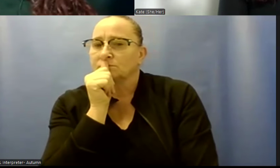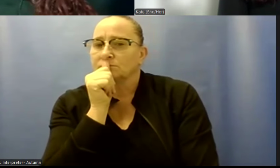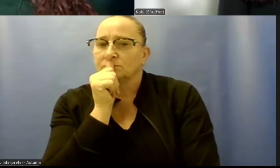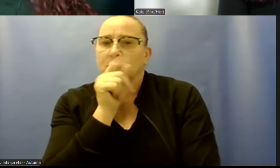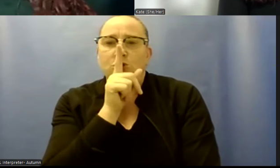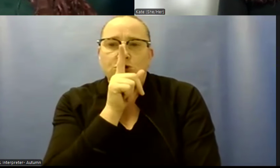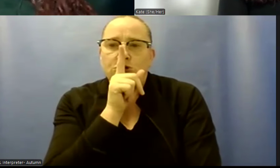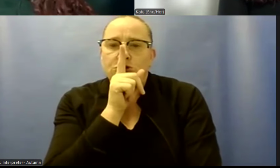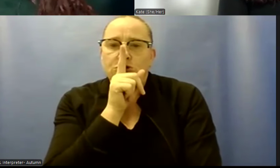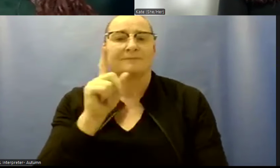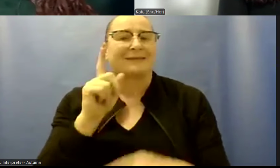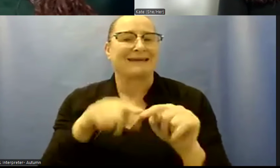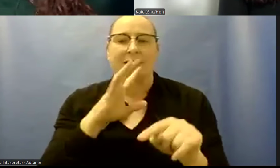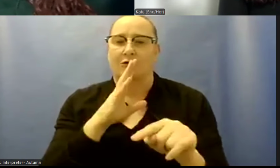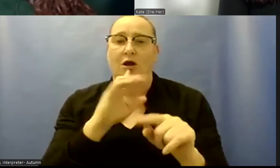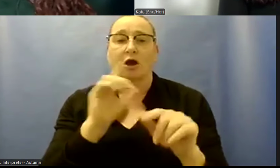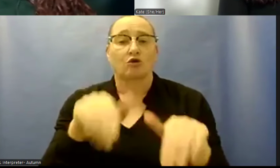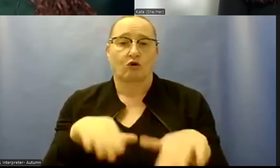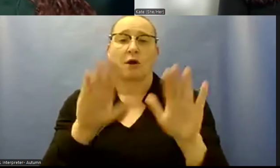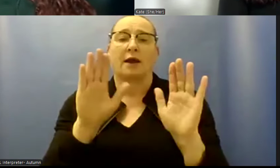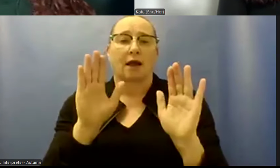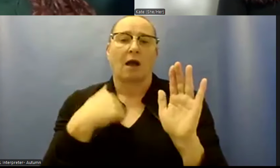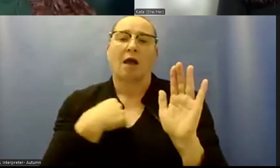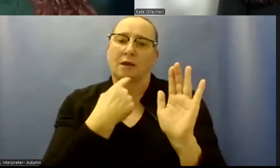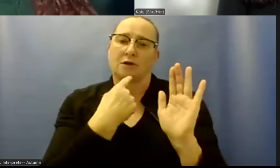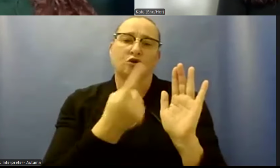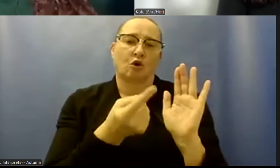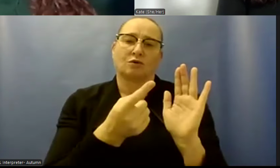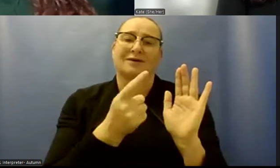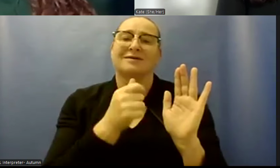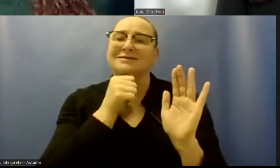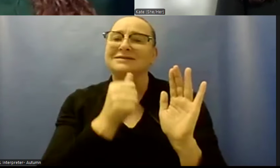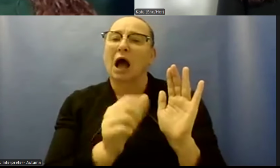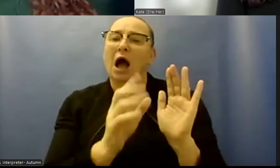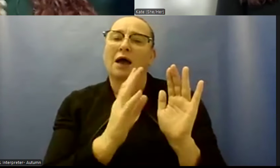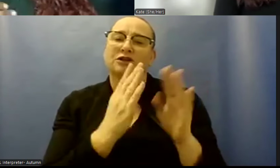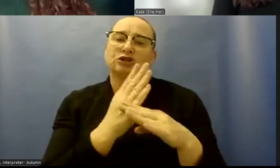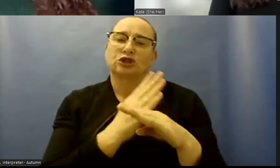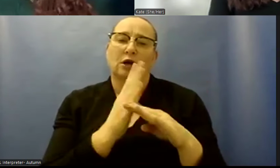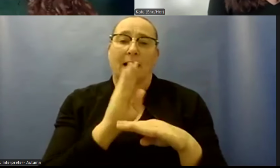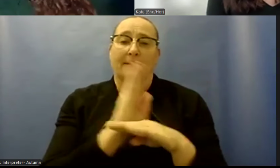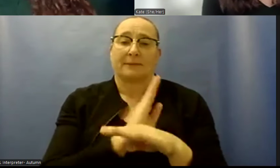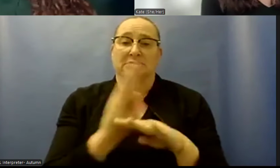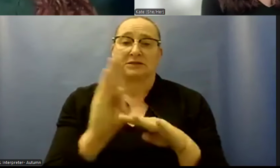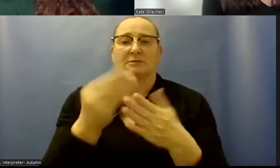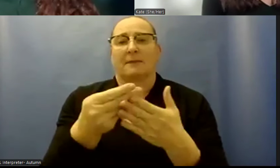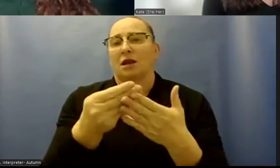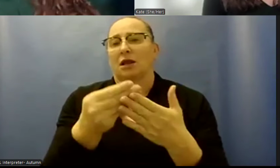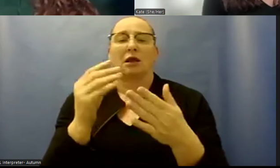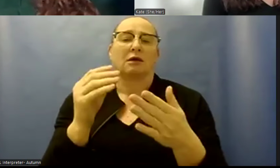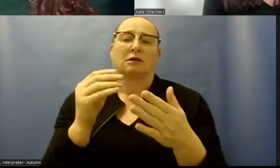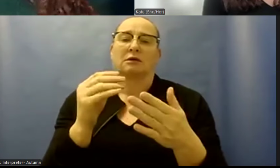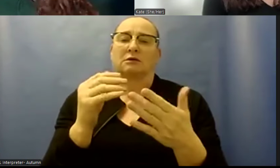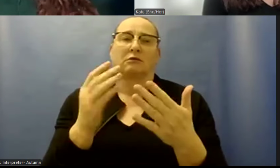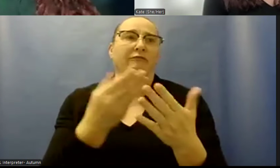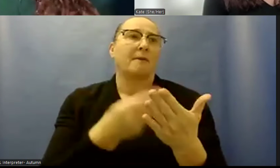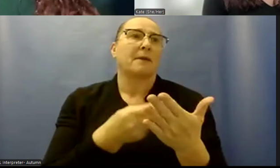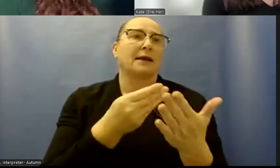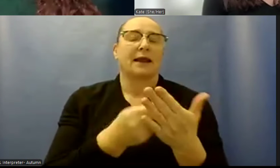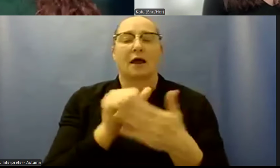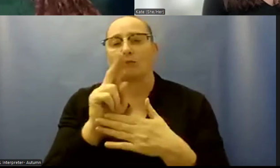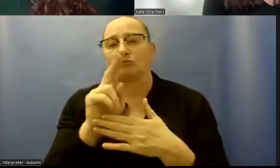hush. And I know that growing up for me, I've been told like to not share my business when it comes to money, whether it's through financial